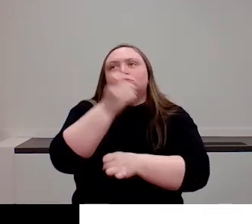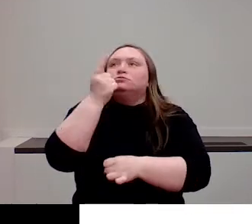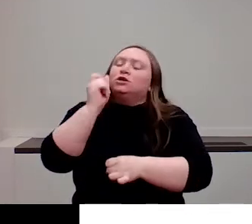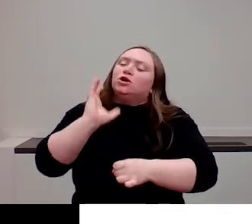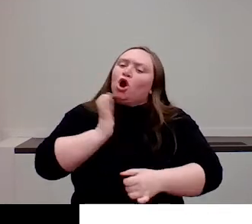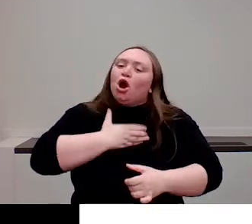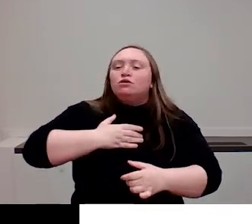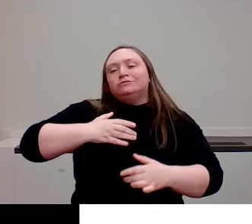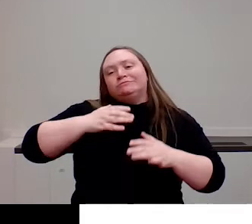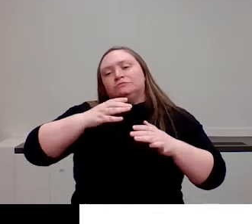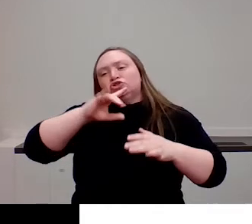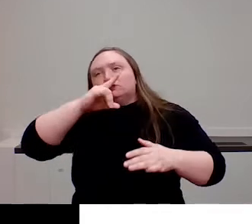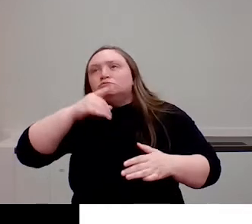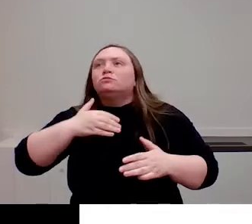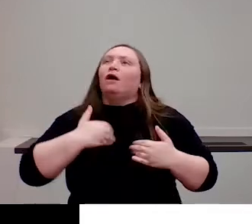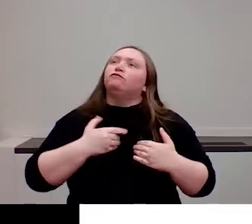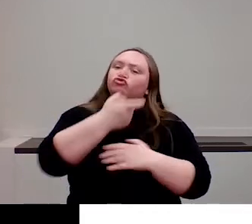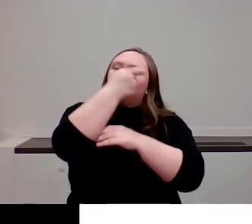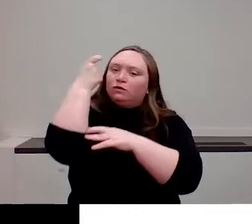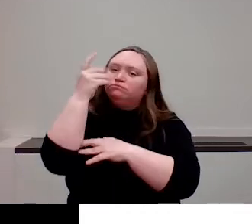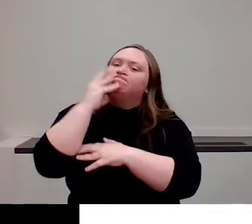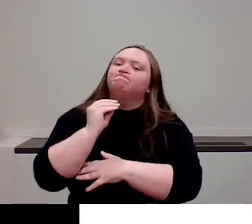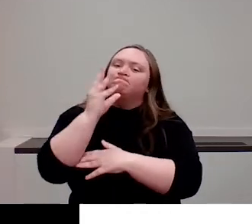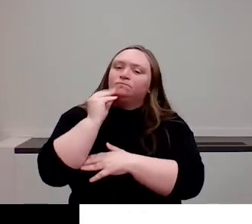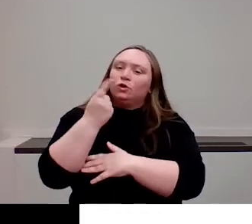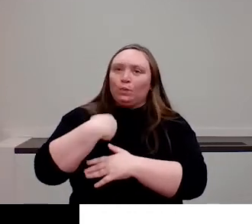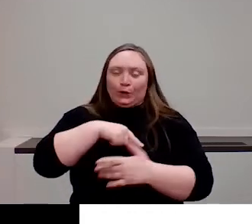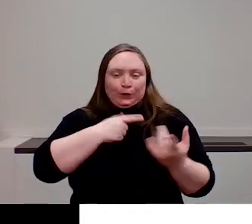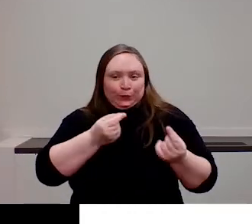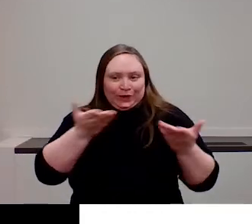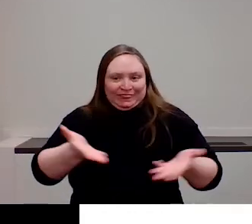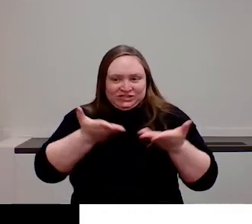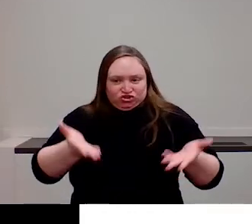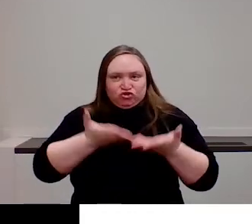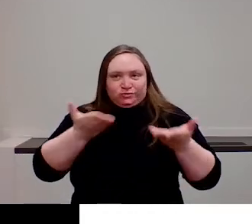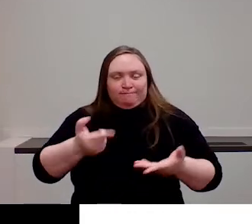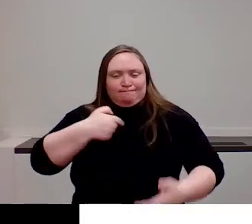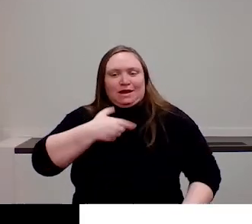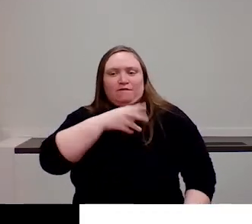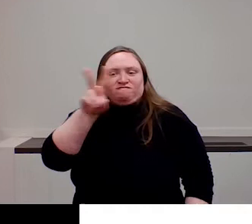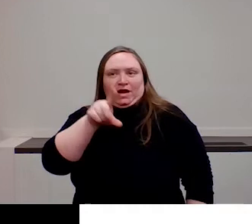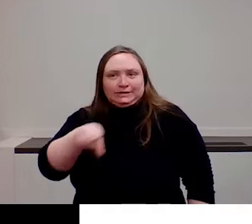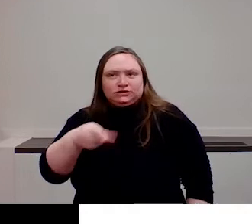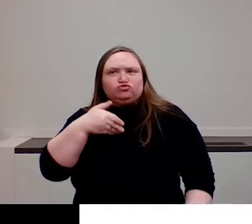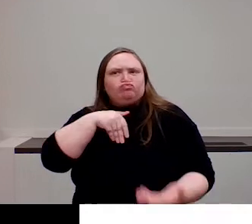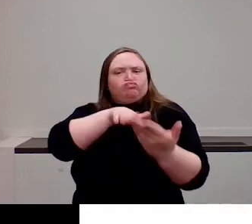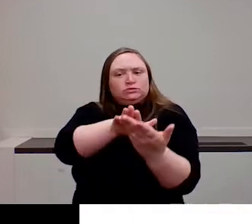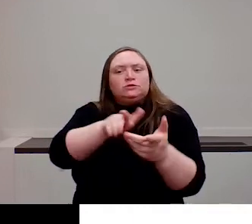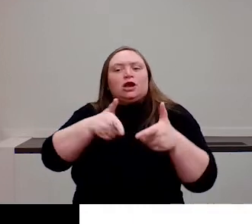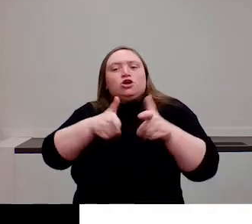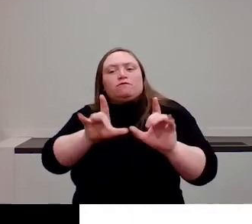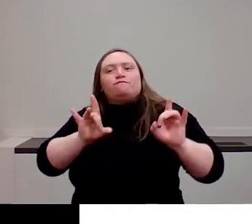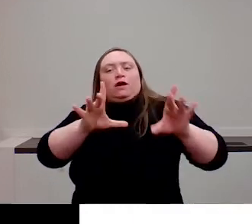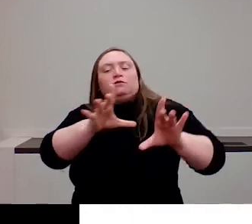of trauma, and we are doing stuff here with the FACE committee, me and Mr. Vasquez, to kind of address the gun violence. Also,